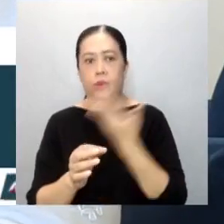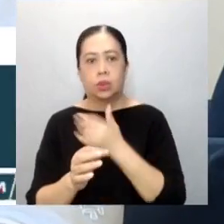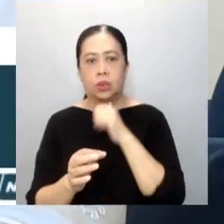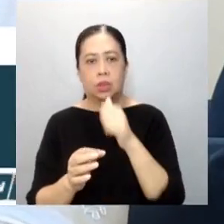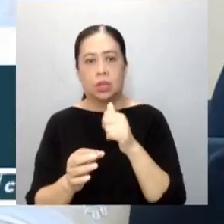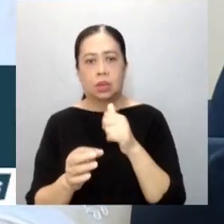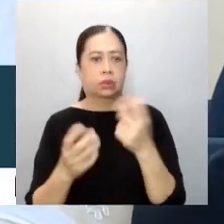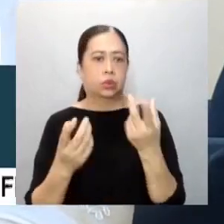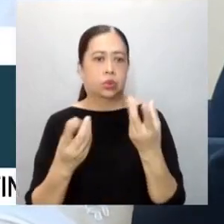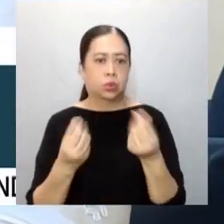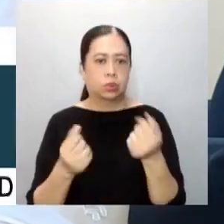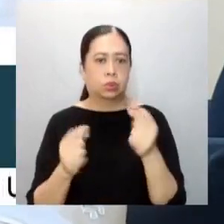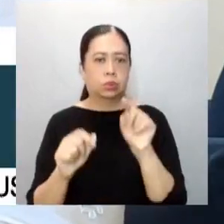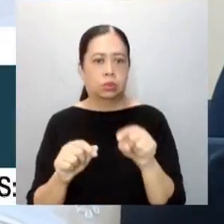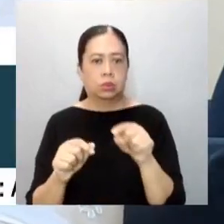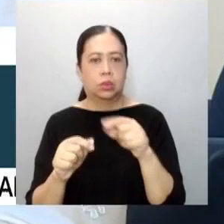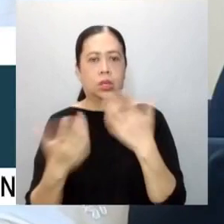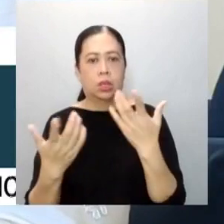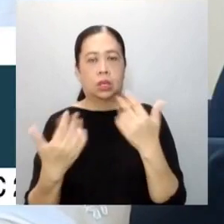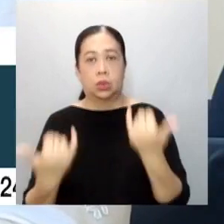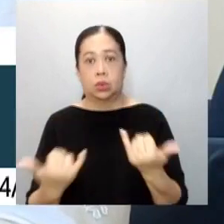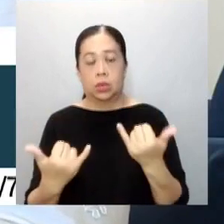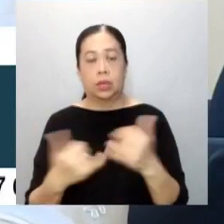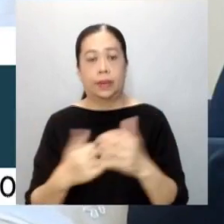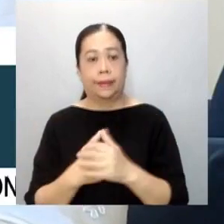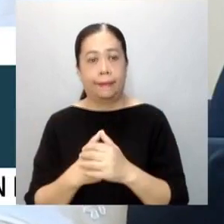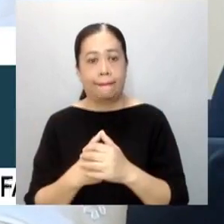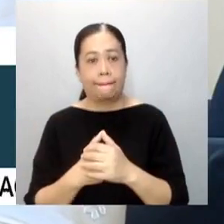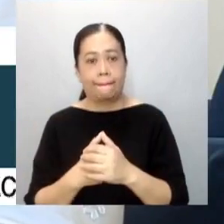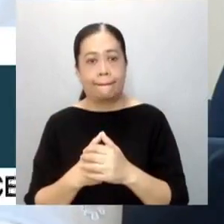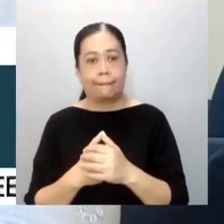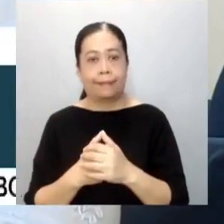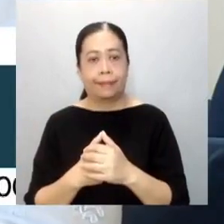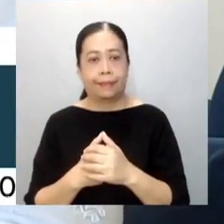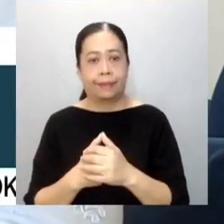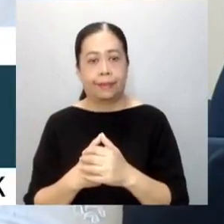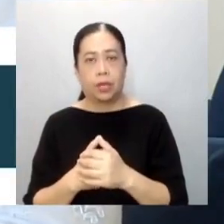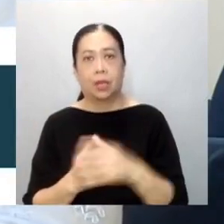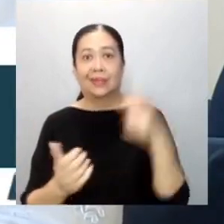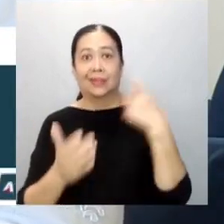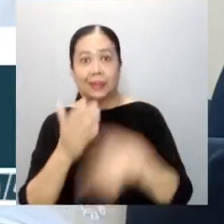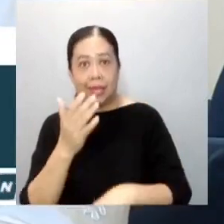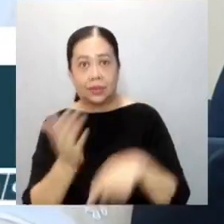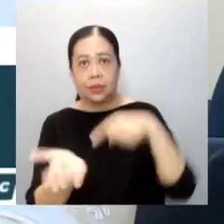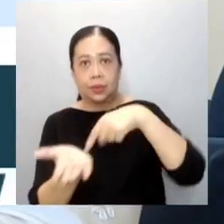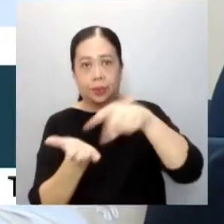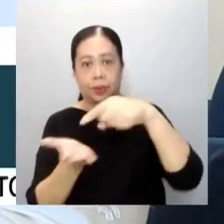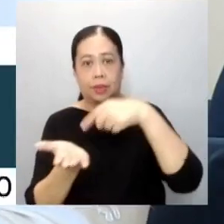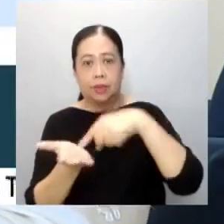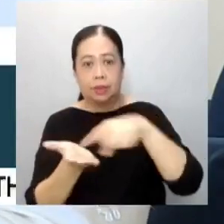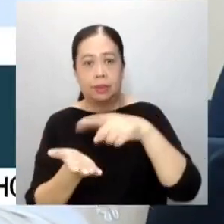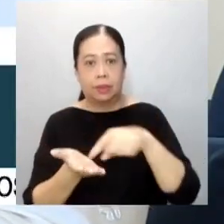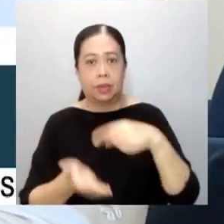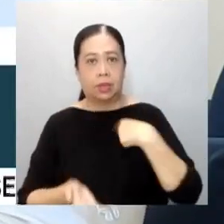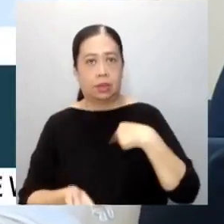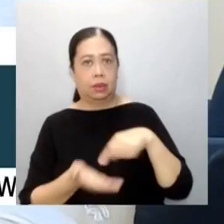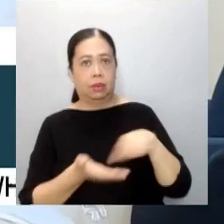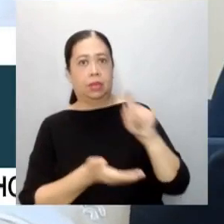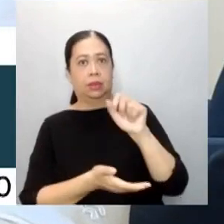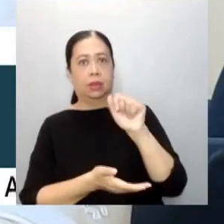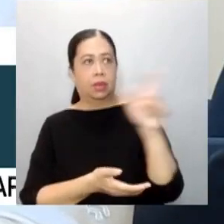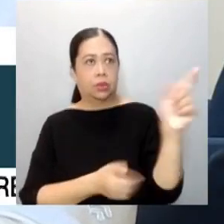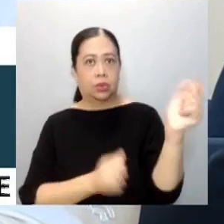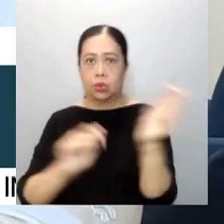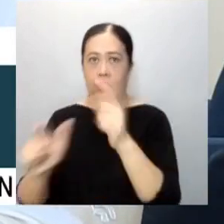hindi po natin actionan yan. Dahil as of today, yung buwis, binabayaran mong buwis, binabayaran kong buwis at lahat ng mga